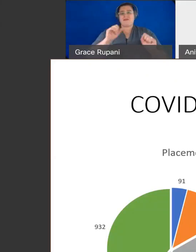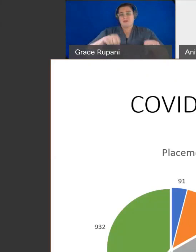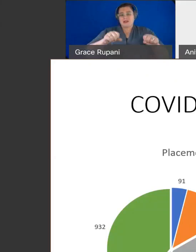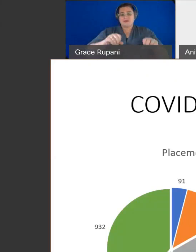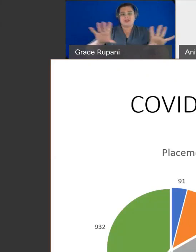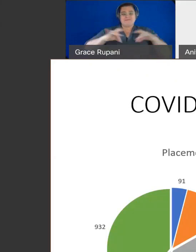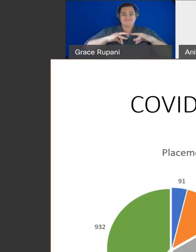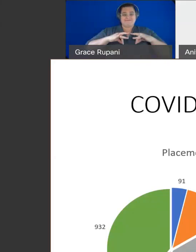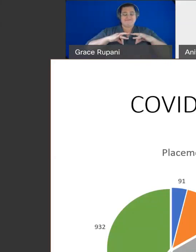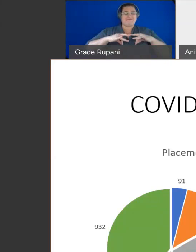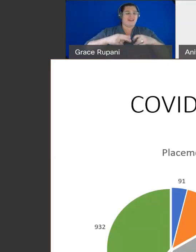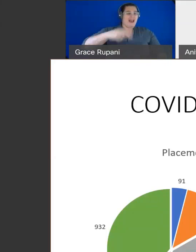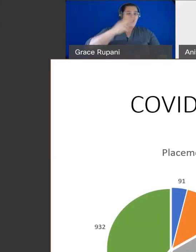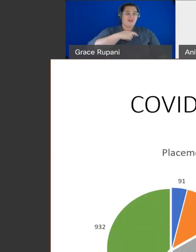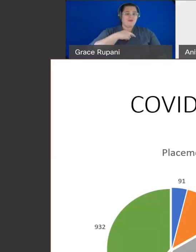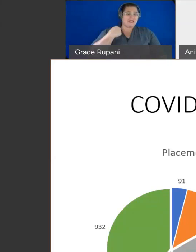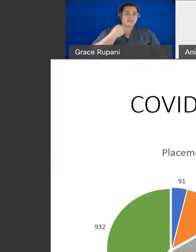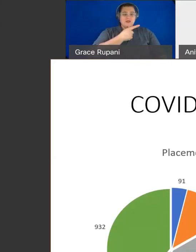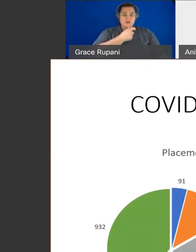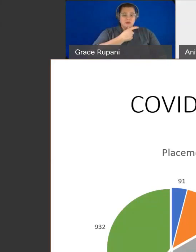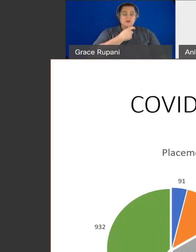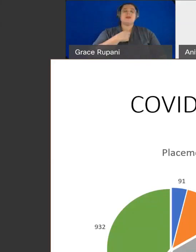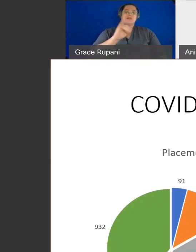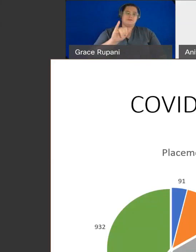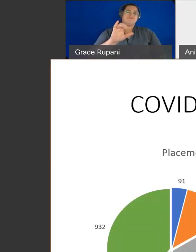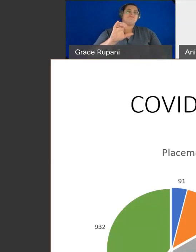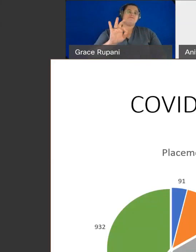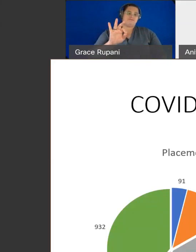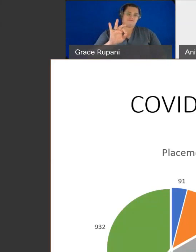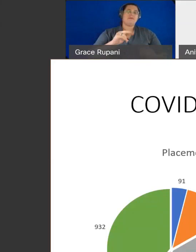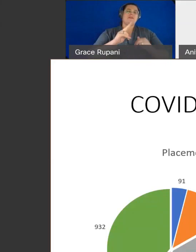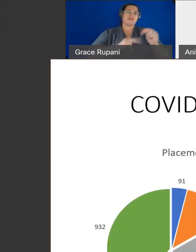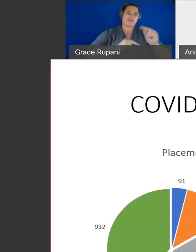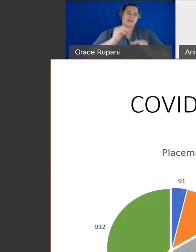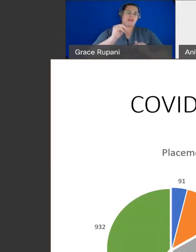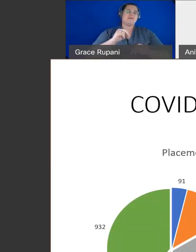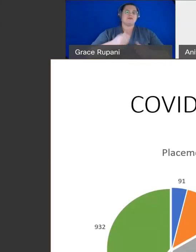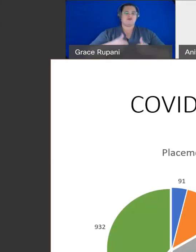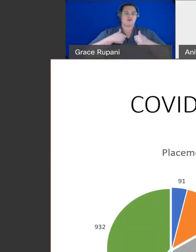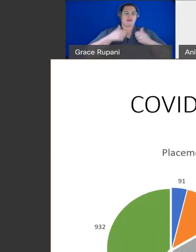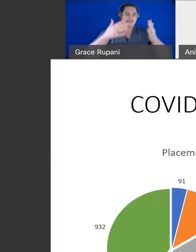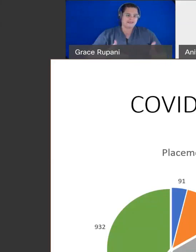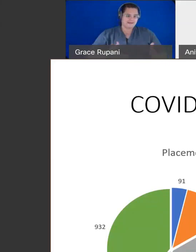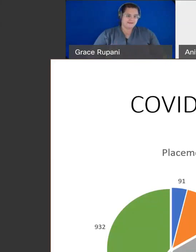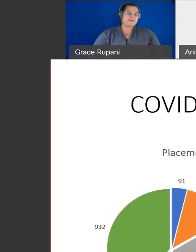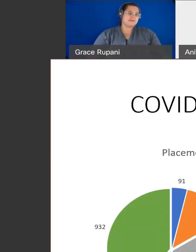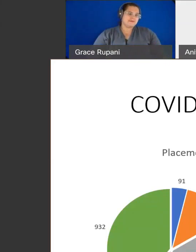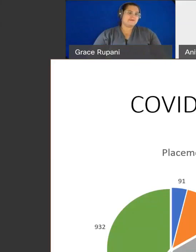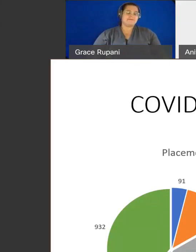people who live in intermediate care facilities. So that to date, there have been